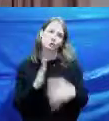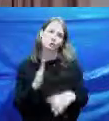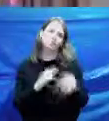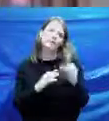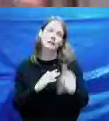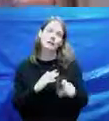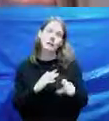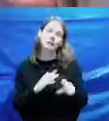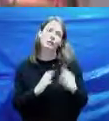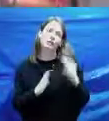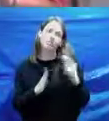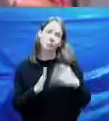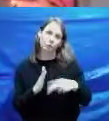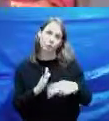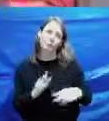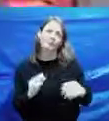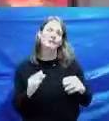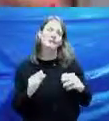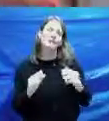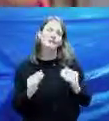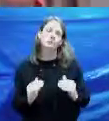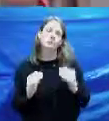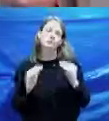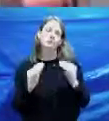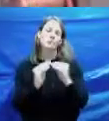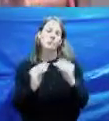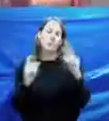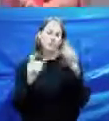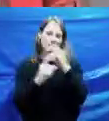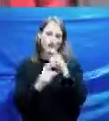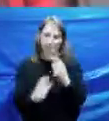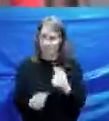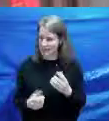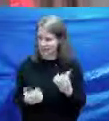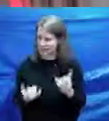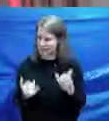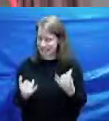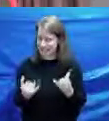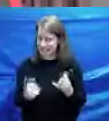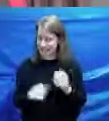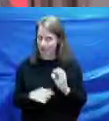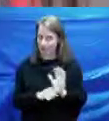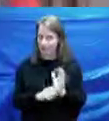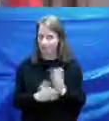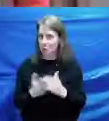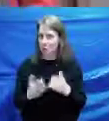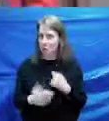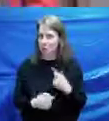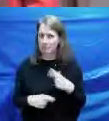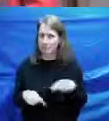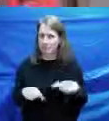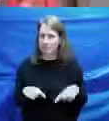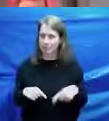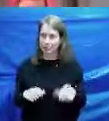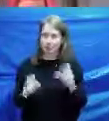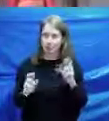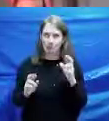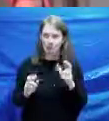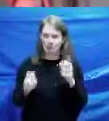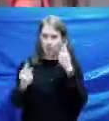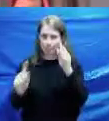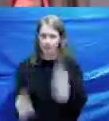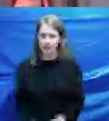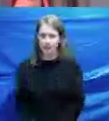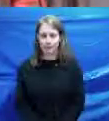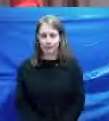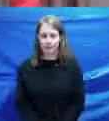an appropriate level of complexity. And here's where I'm going to get nervous just for a second, because this is the video portion, the multimedia portion, and I think